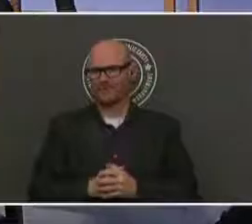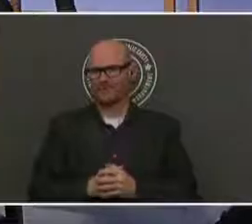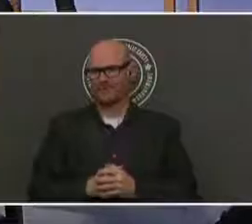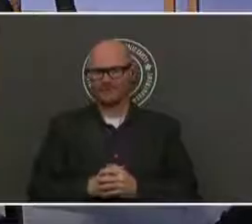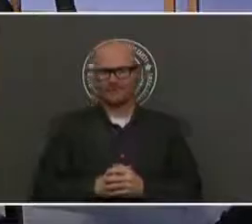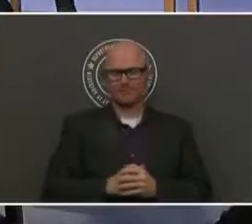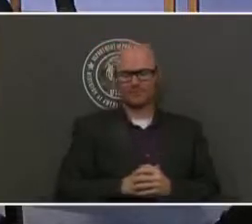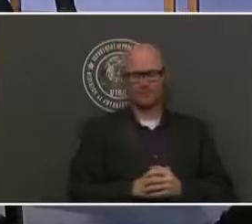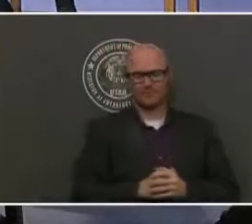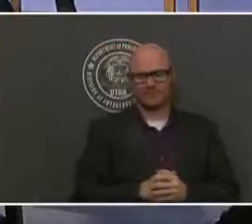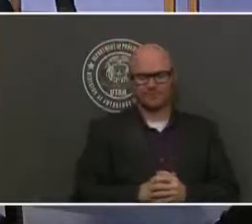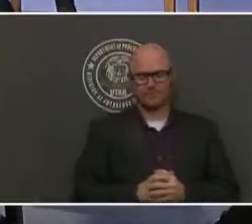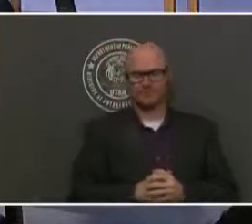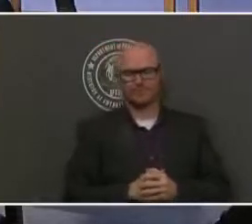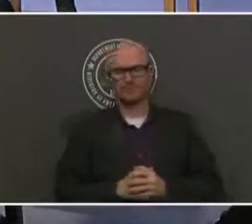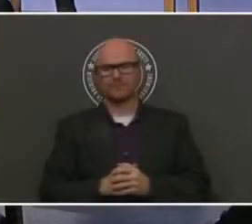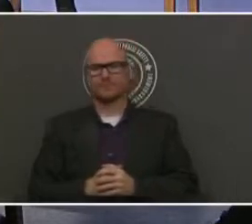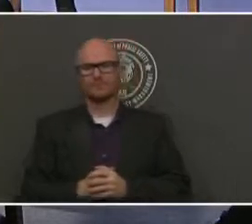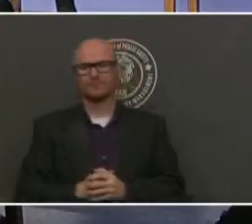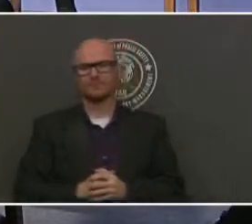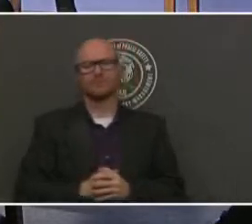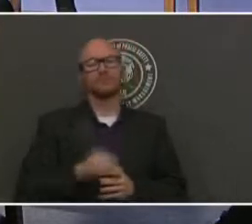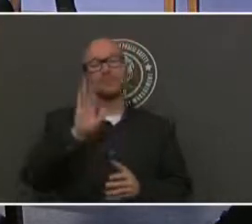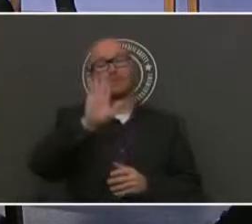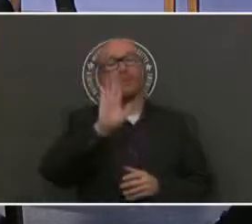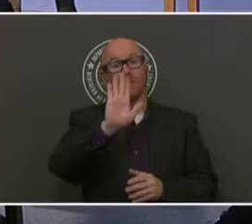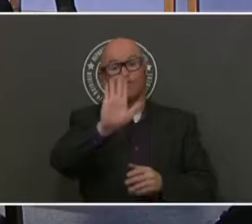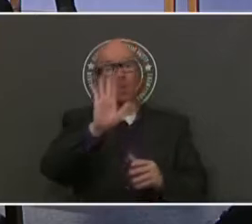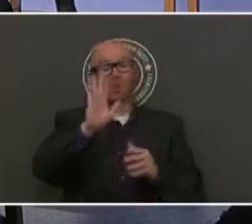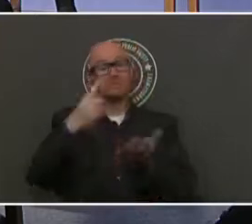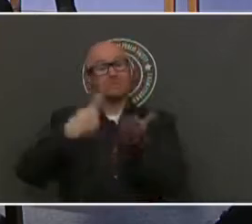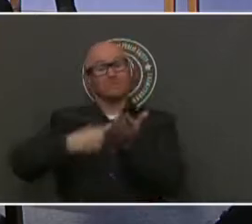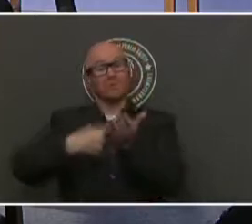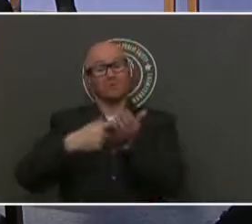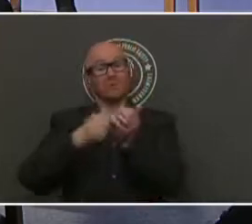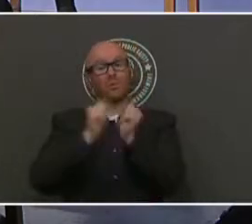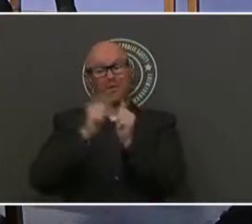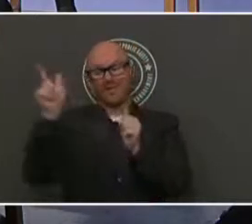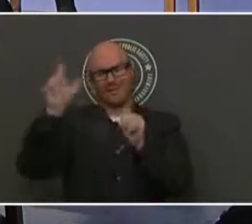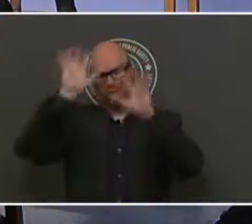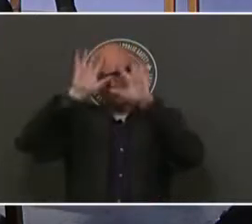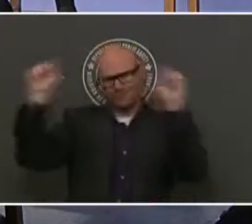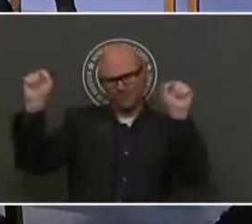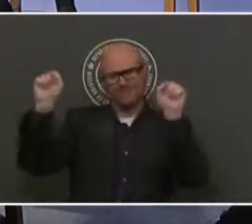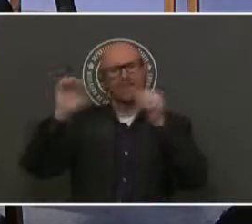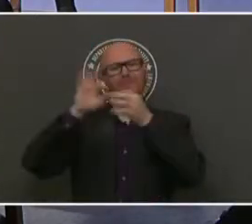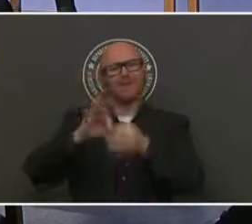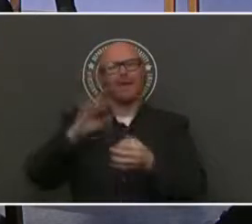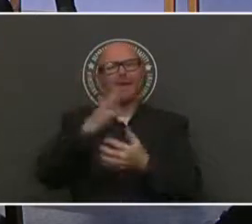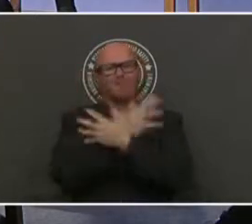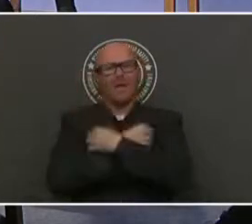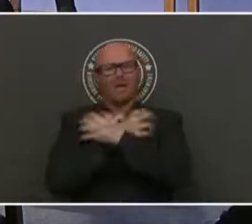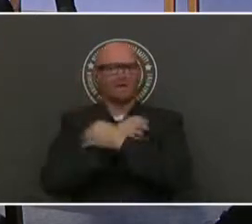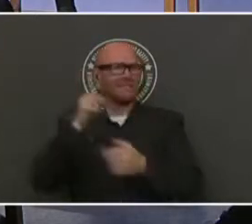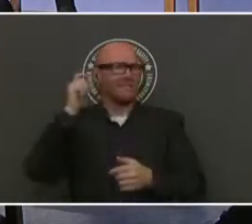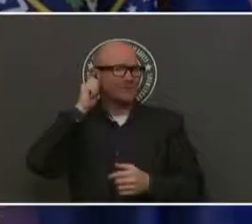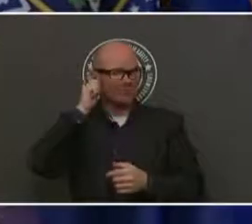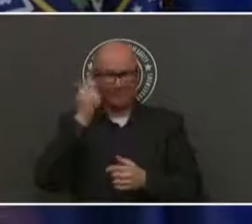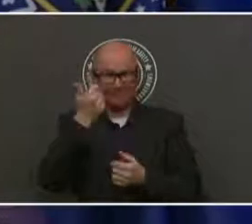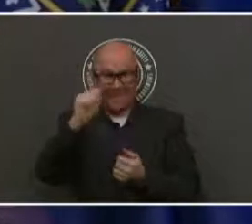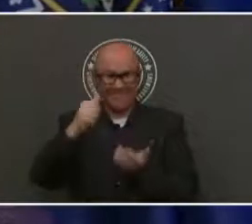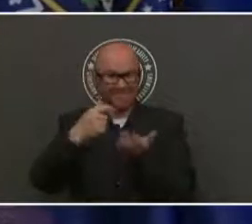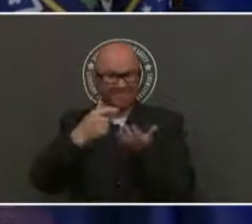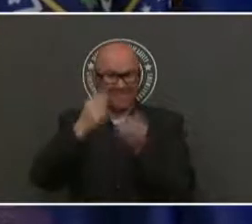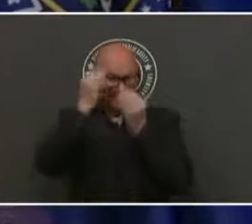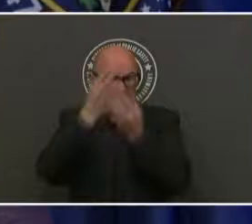Has anything come of your discussions with the Biden administration about the future of Bears Ears and Grand Staircase Escalante National Monument? No, Ben. We have not